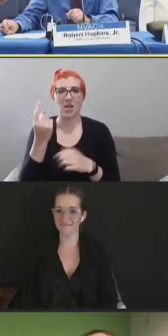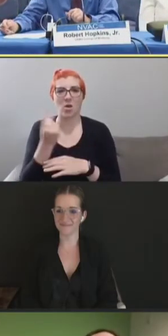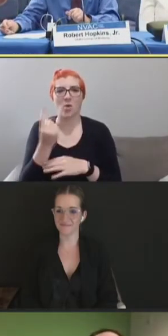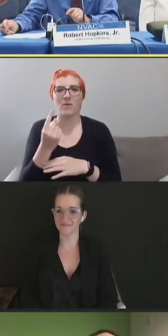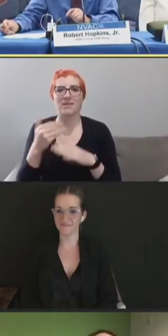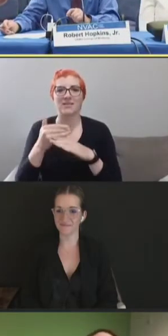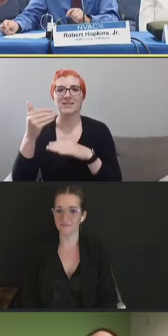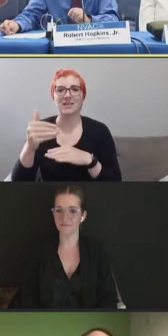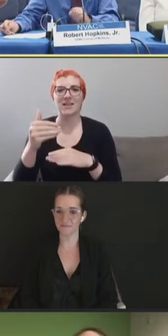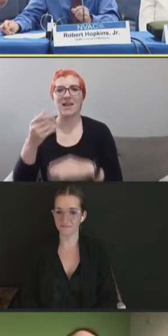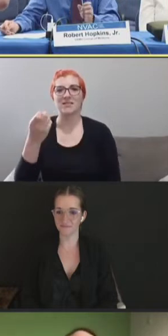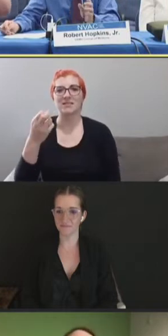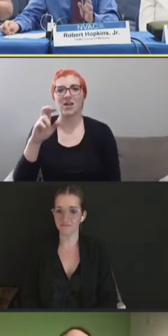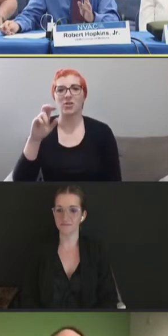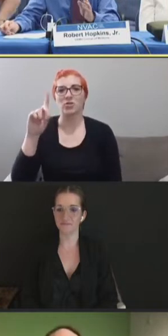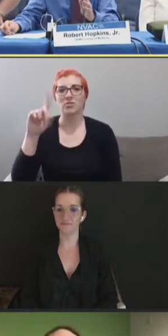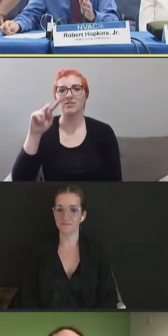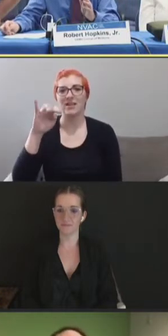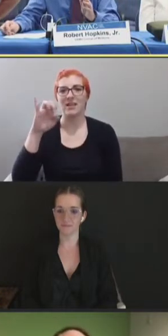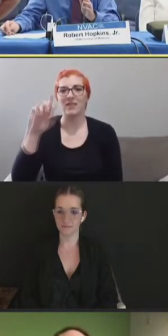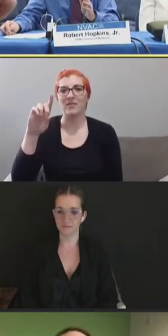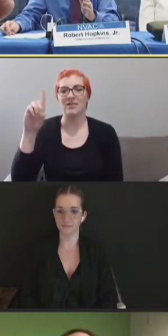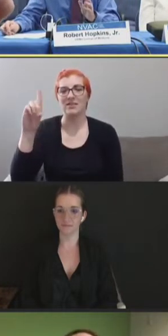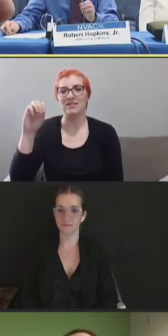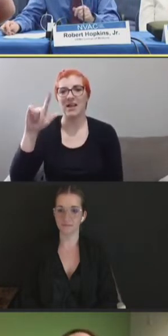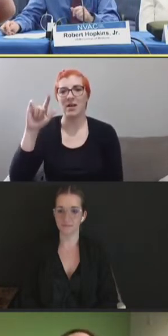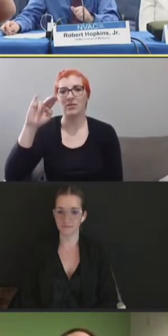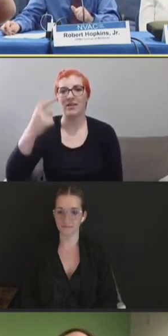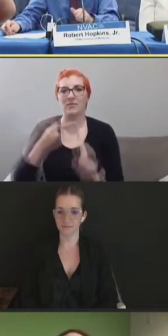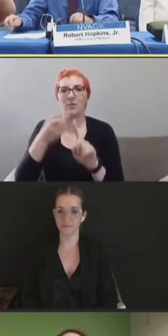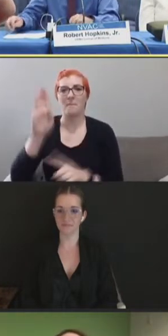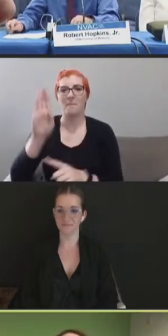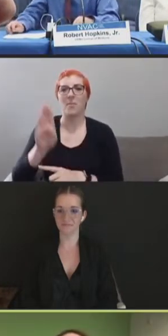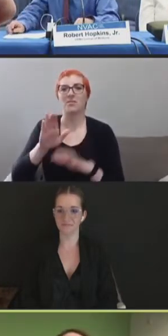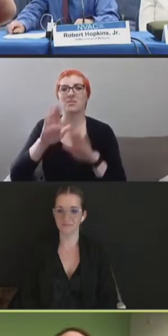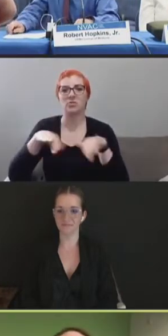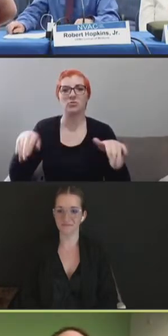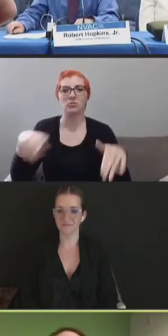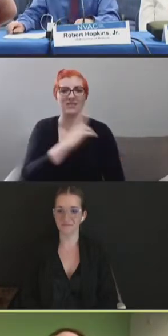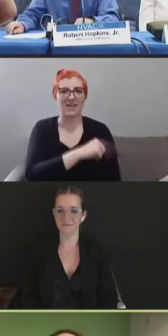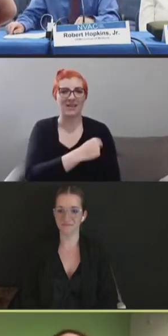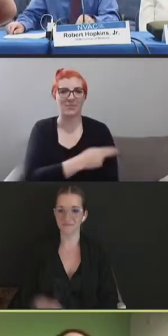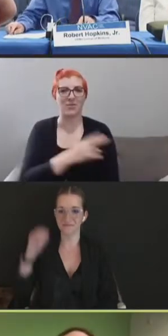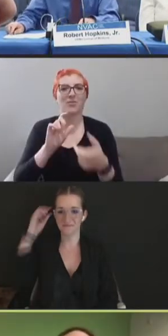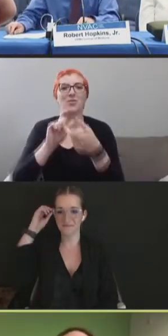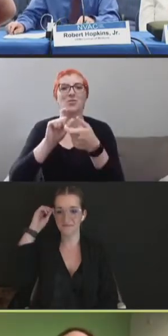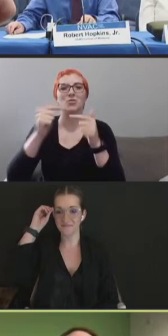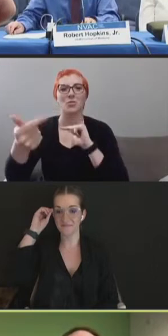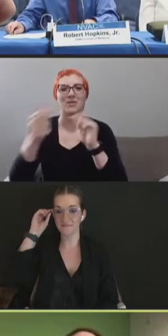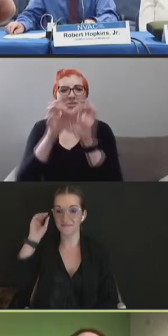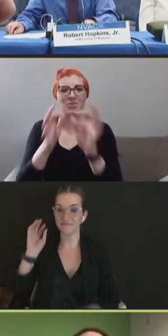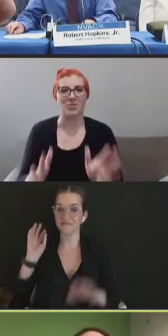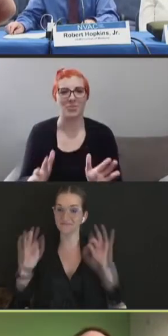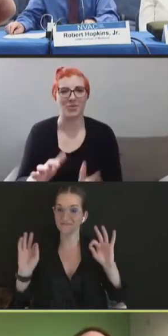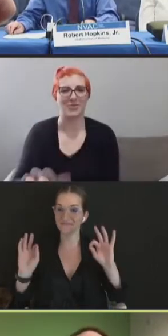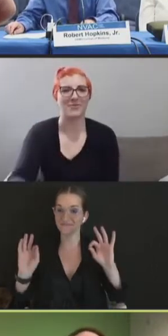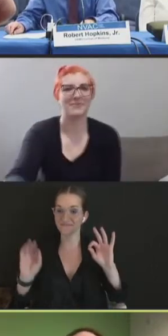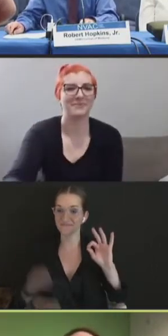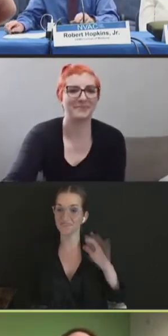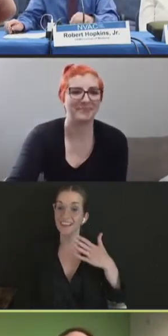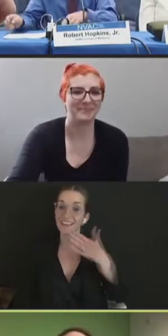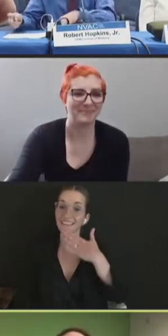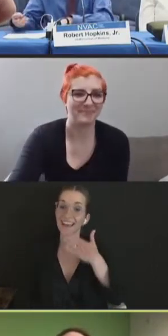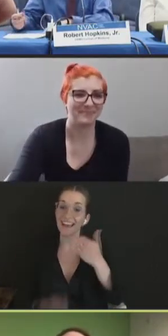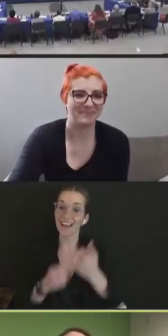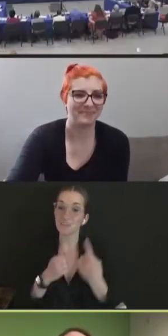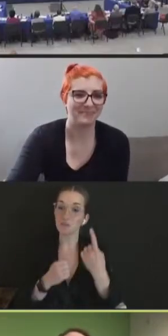Dowling from Boston Children's Hospital. thank you everyone for the opportunity to present today. And my name